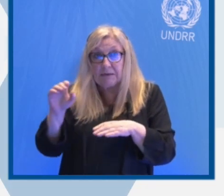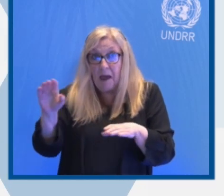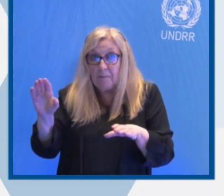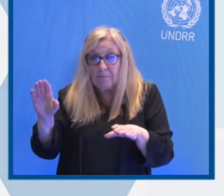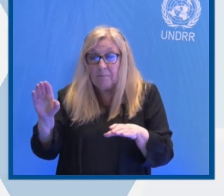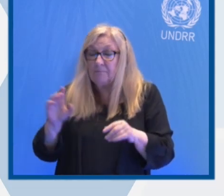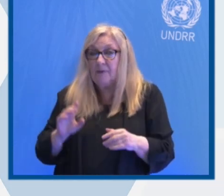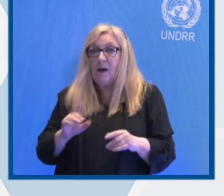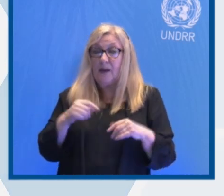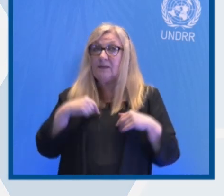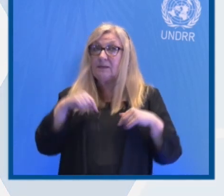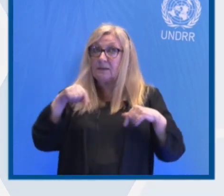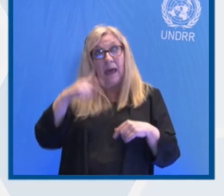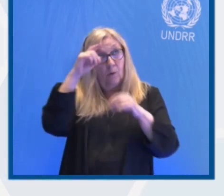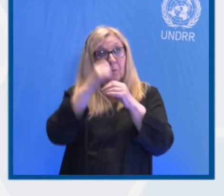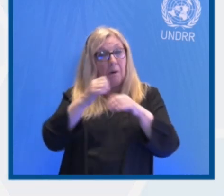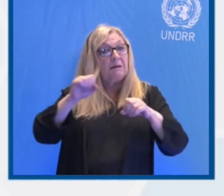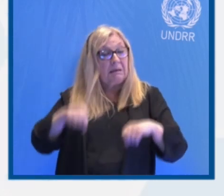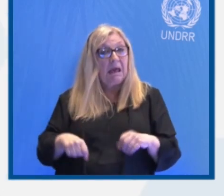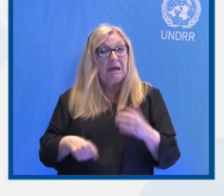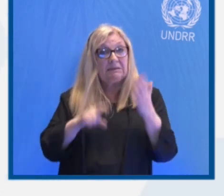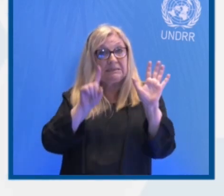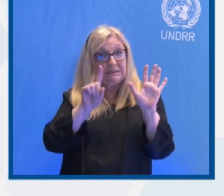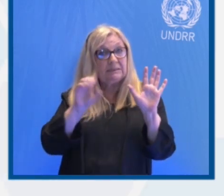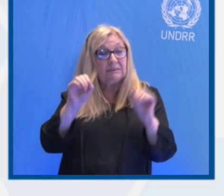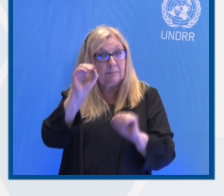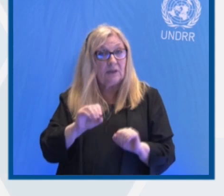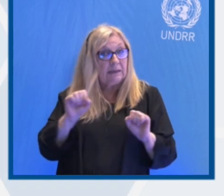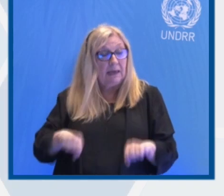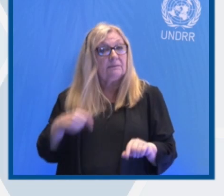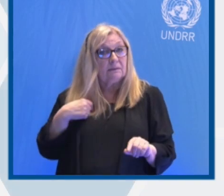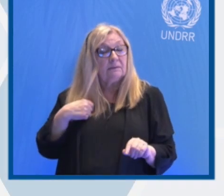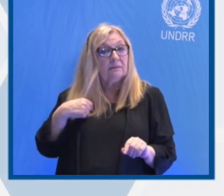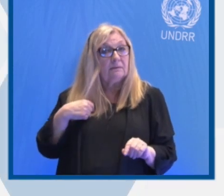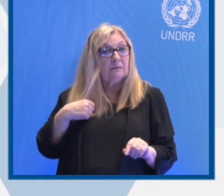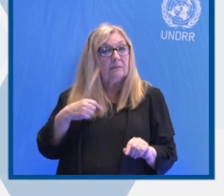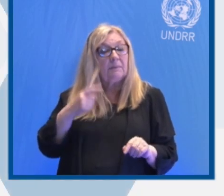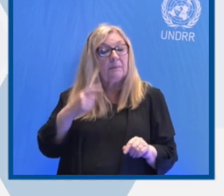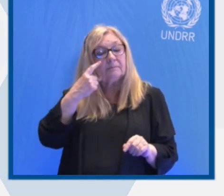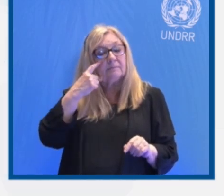60, and we will go from there. So,